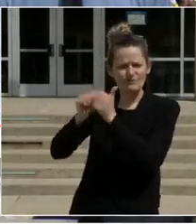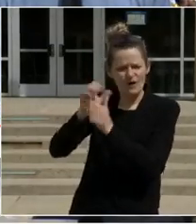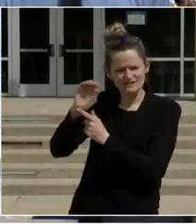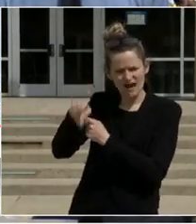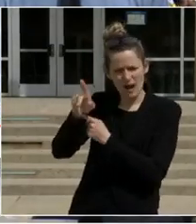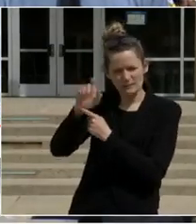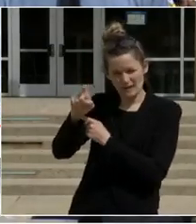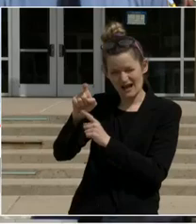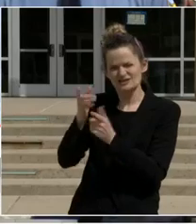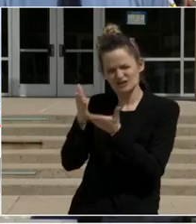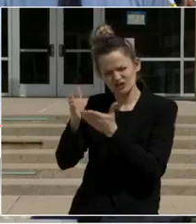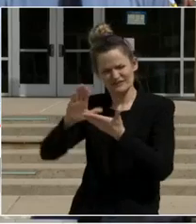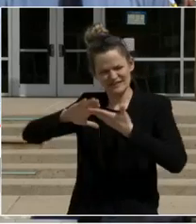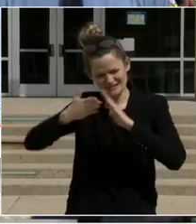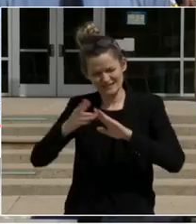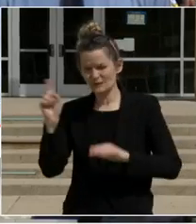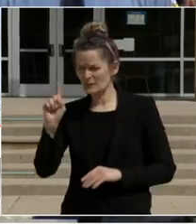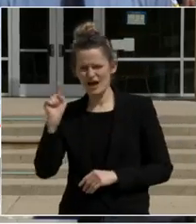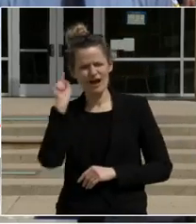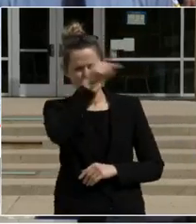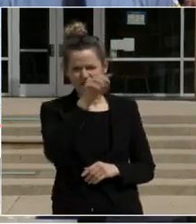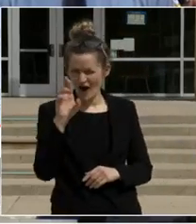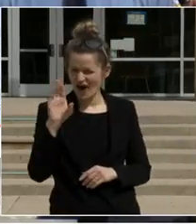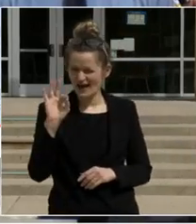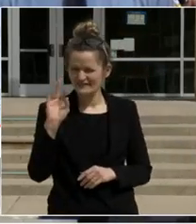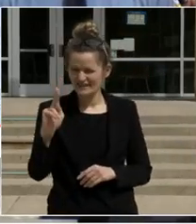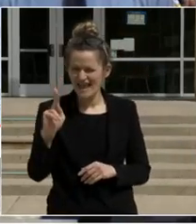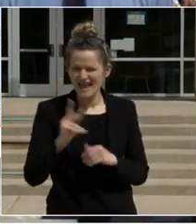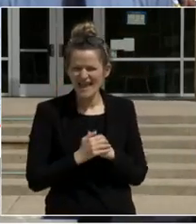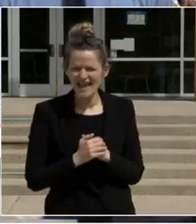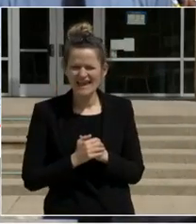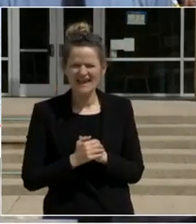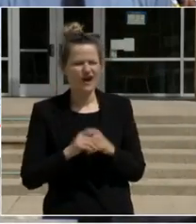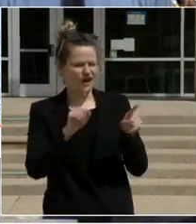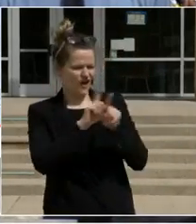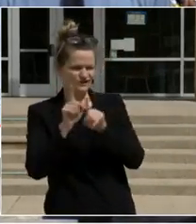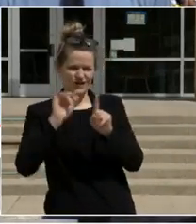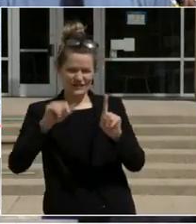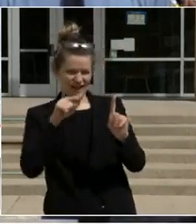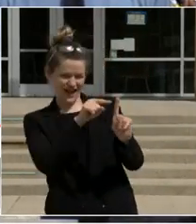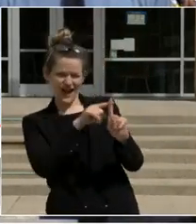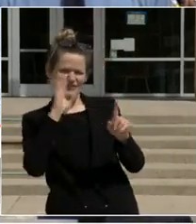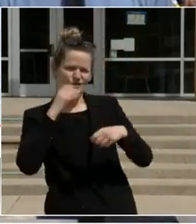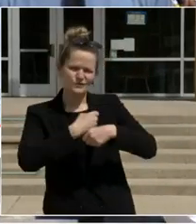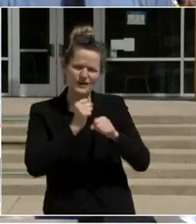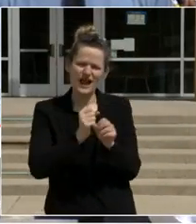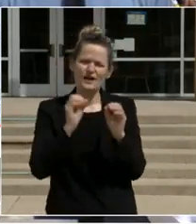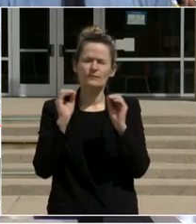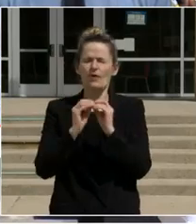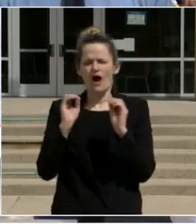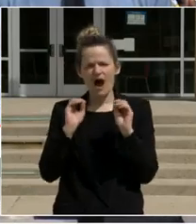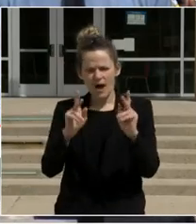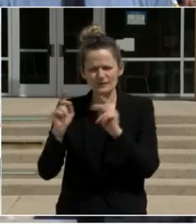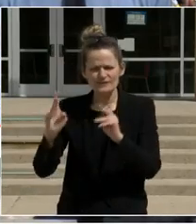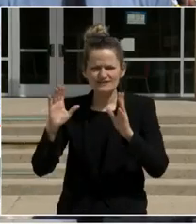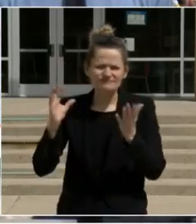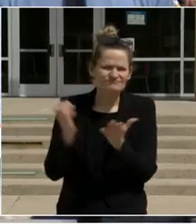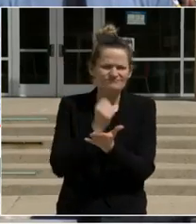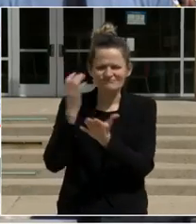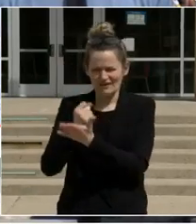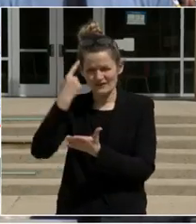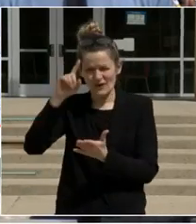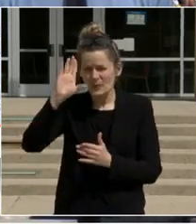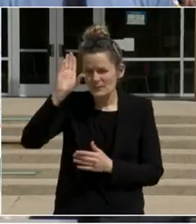at RFK, and which will create fantastic new opportunities for our boys and girls